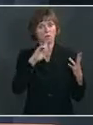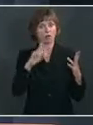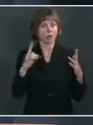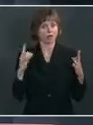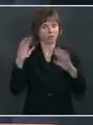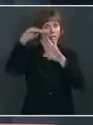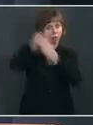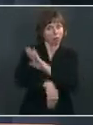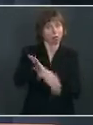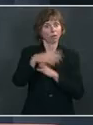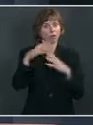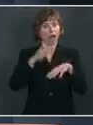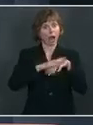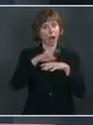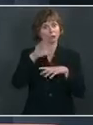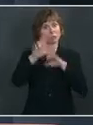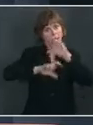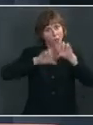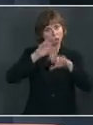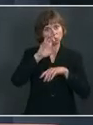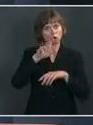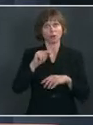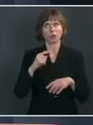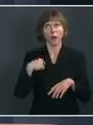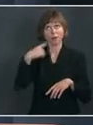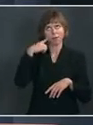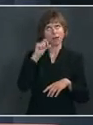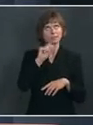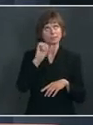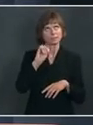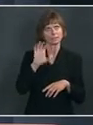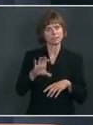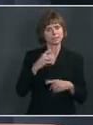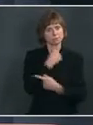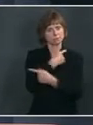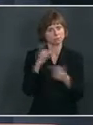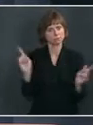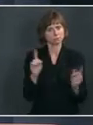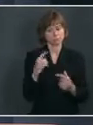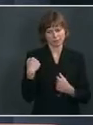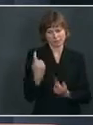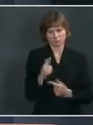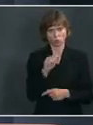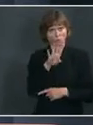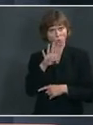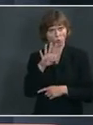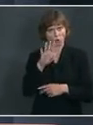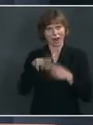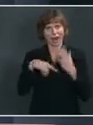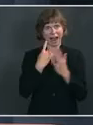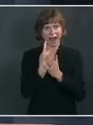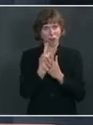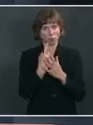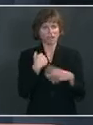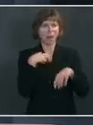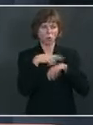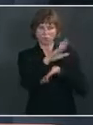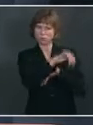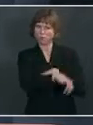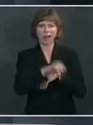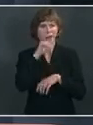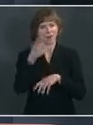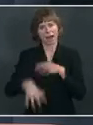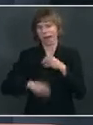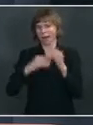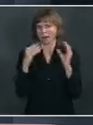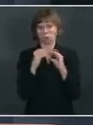Well, the SEC put out a statement, I believe it was today or in the last 24 hours, I should say. We'd refer you to that. We're not going to have additional comment from here. Nothing beyond